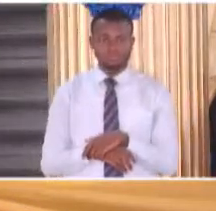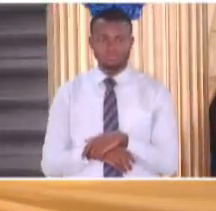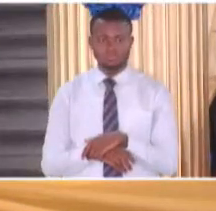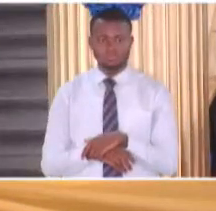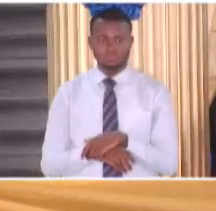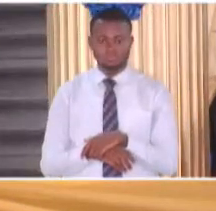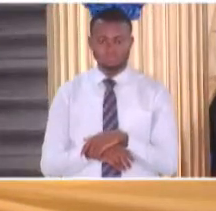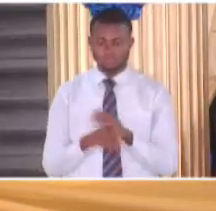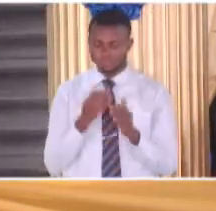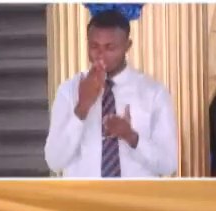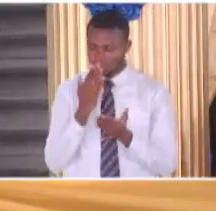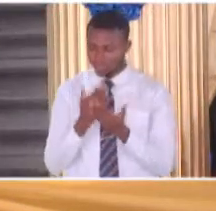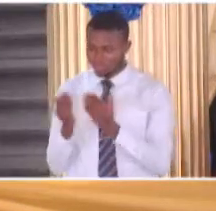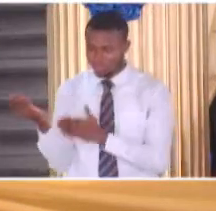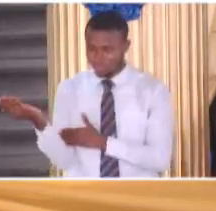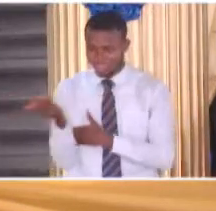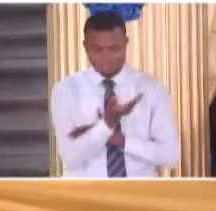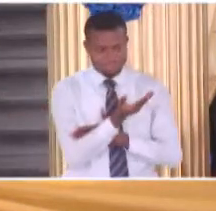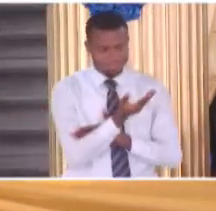Good morning,